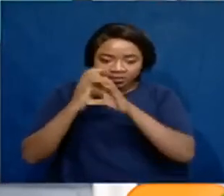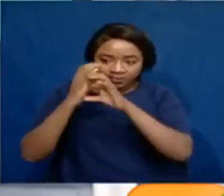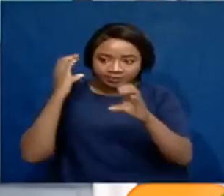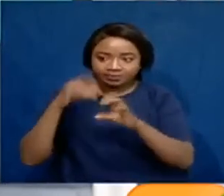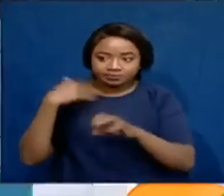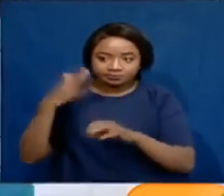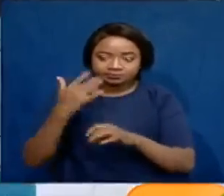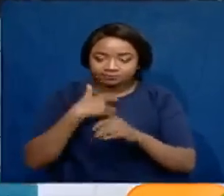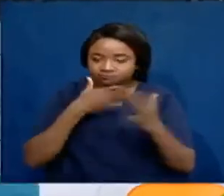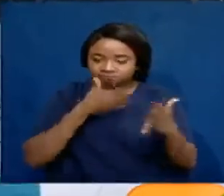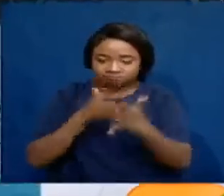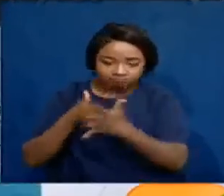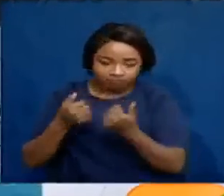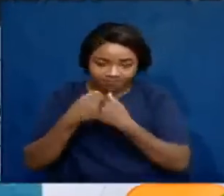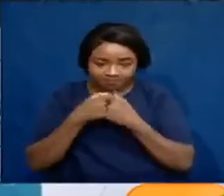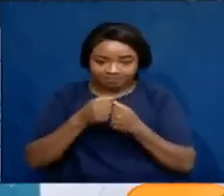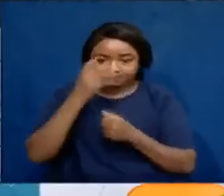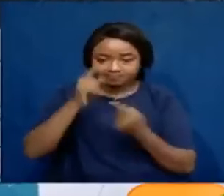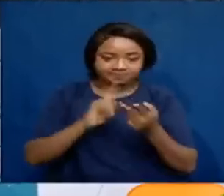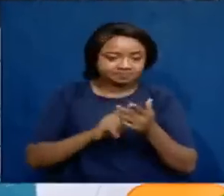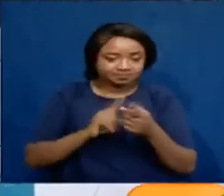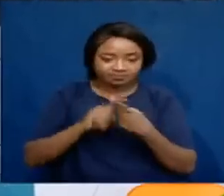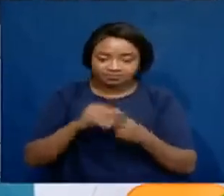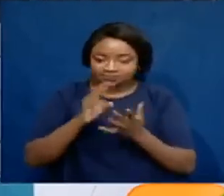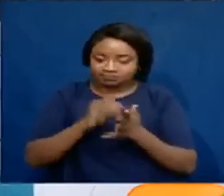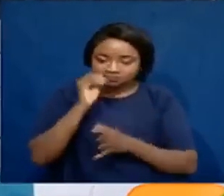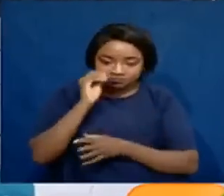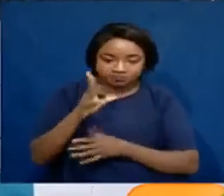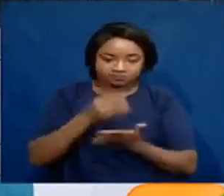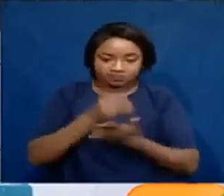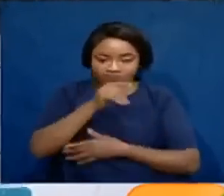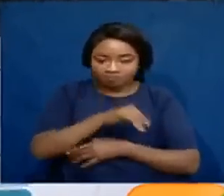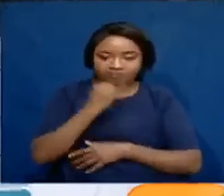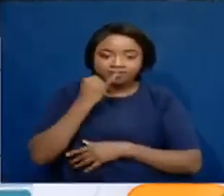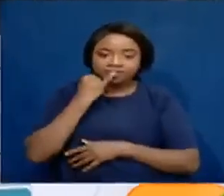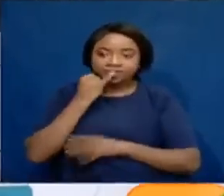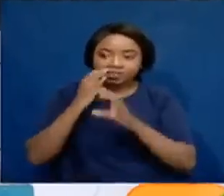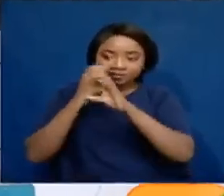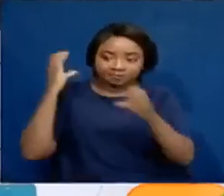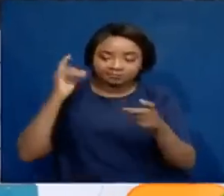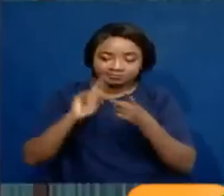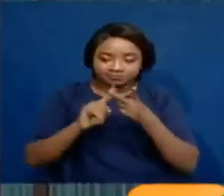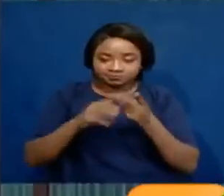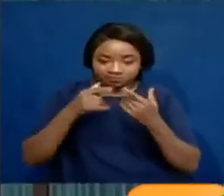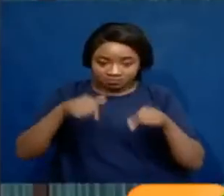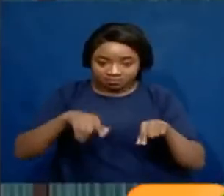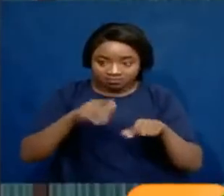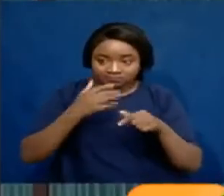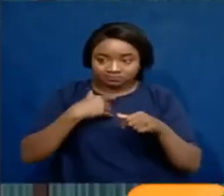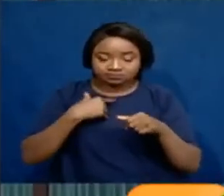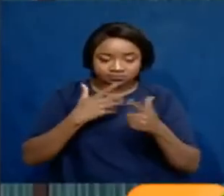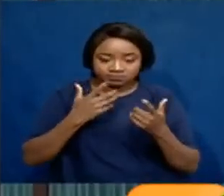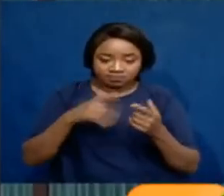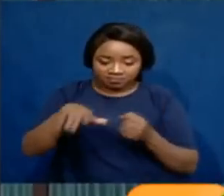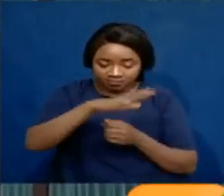in any market. Number one is the high upfront cost. And number two is lack of infrastructure, charging infrastructure